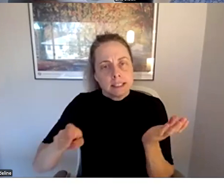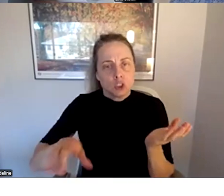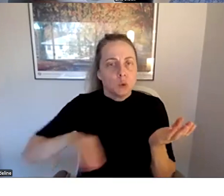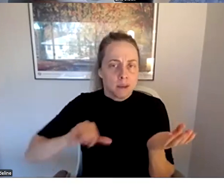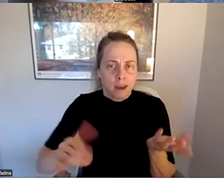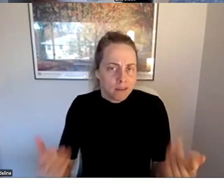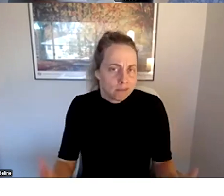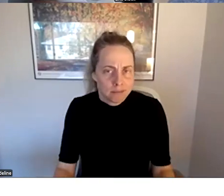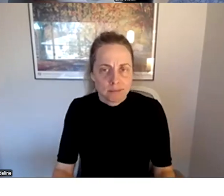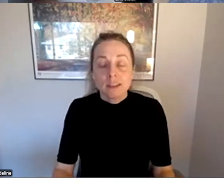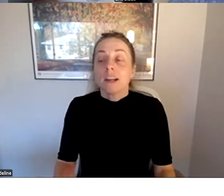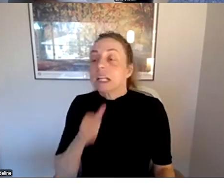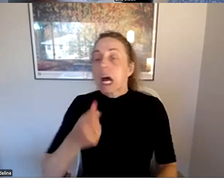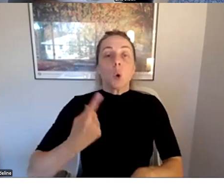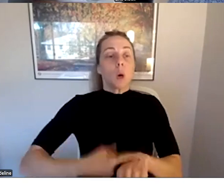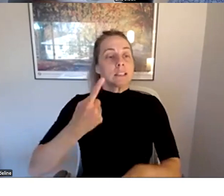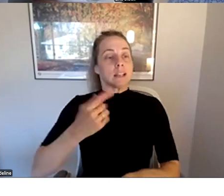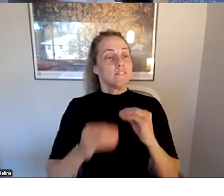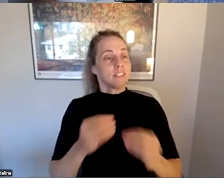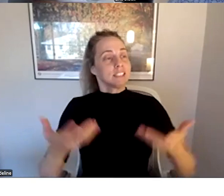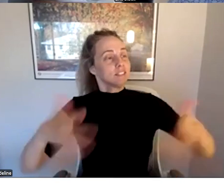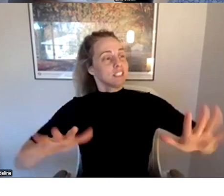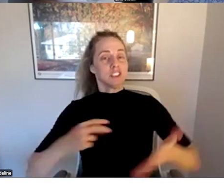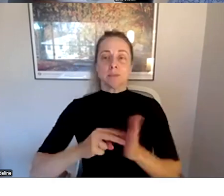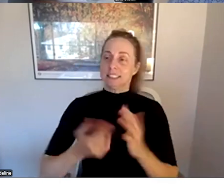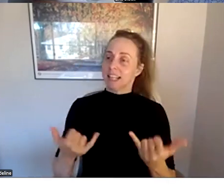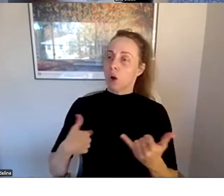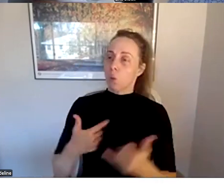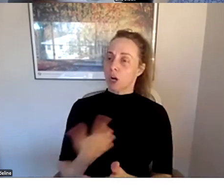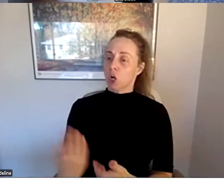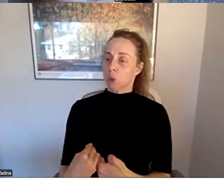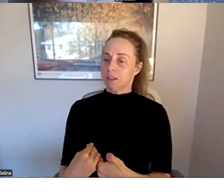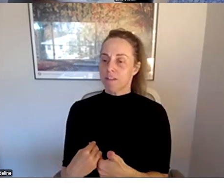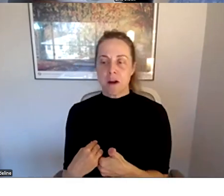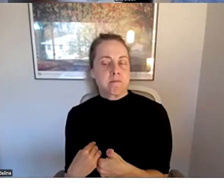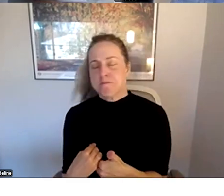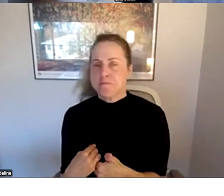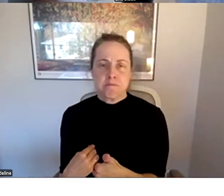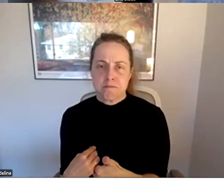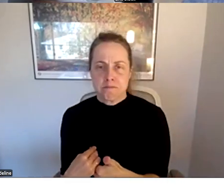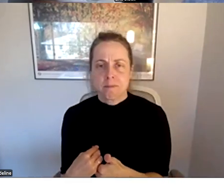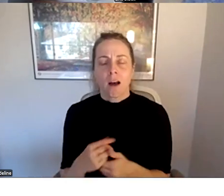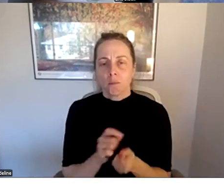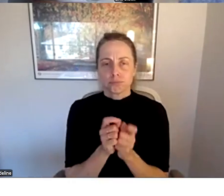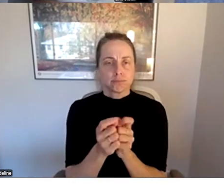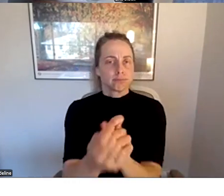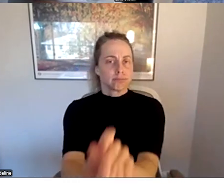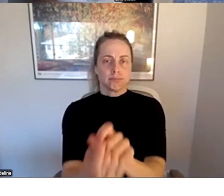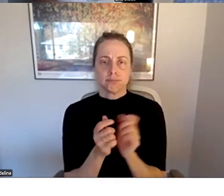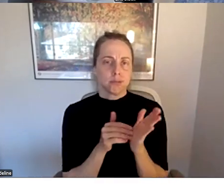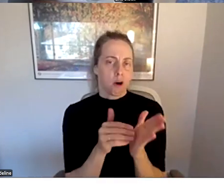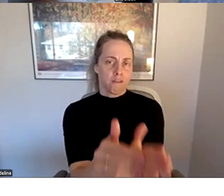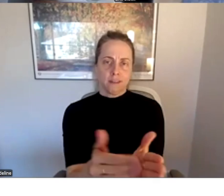not a one and done and we're inclusive. Nope, it's inclusivity, you know, changes all the time